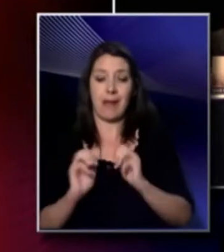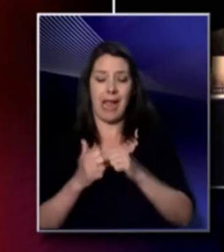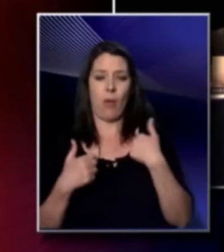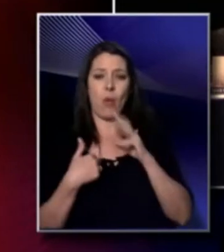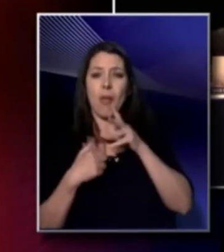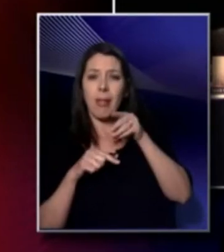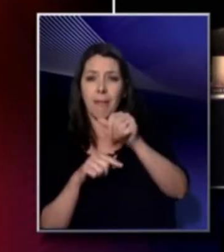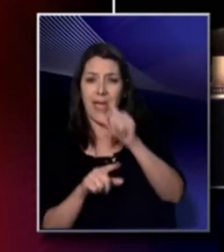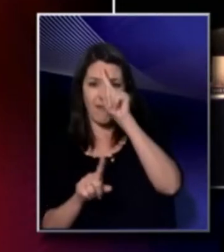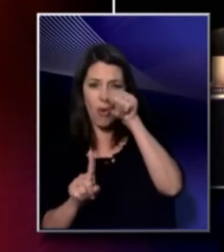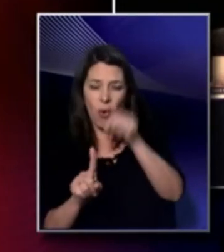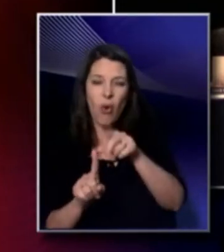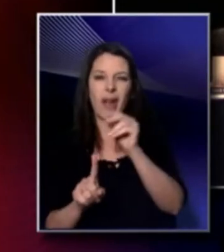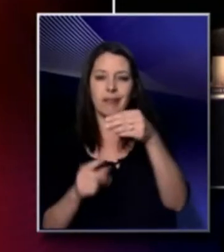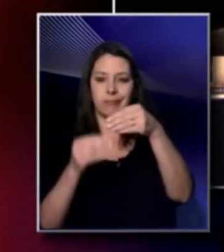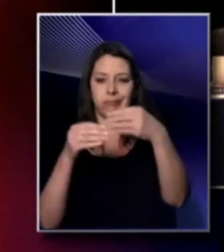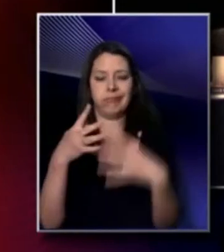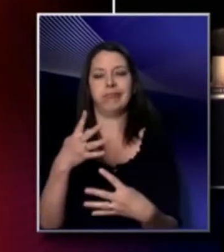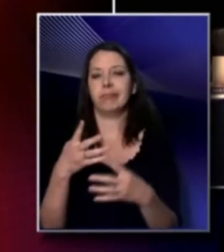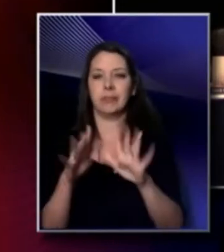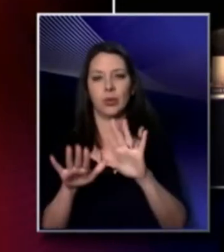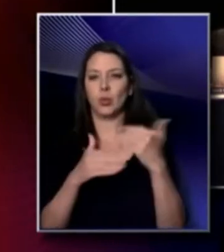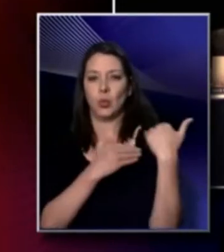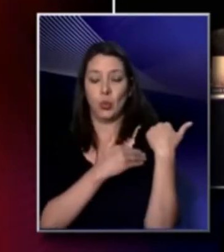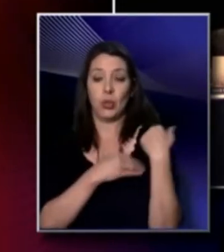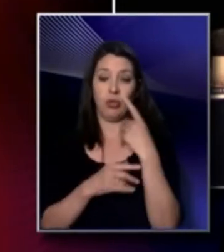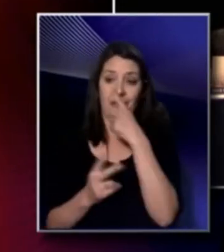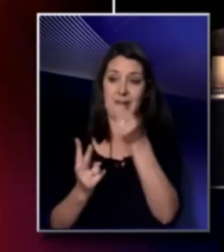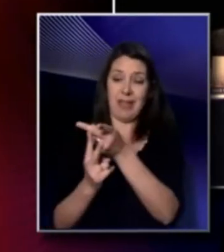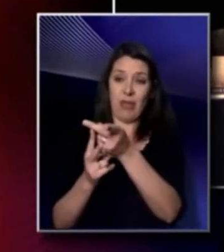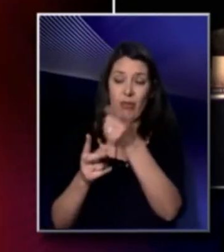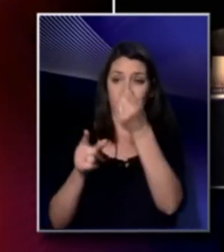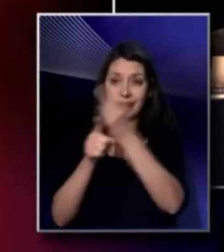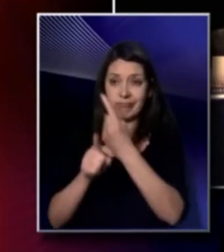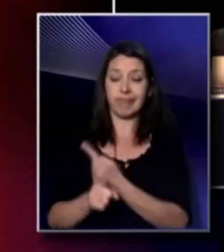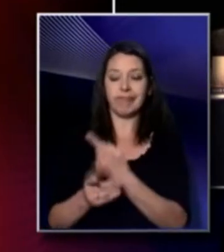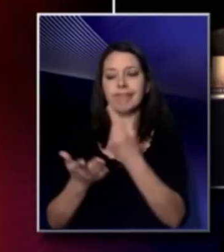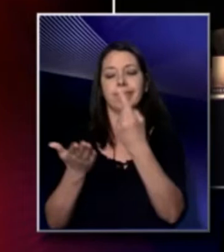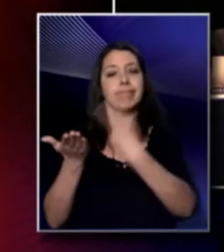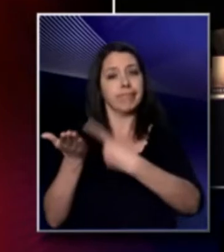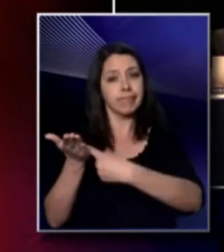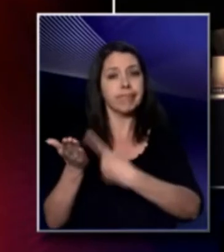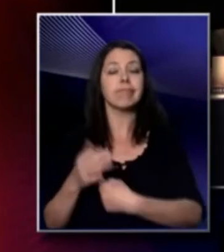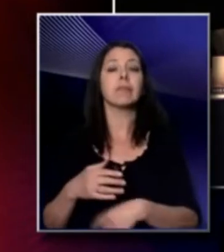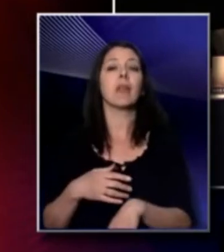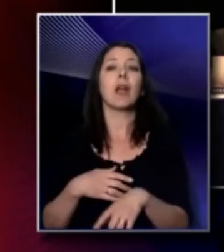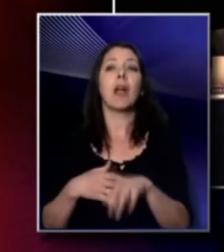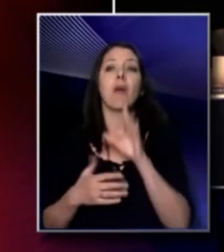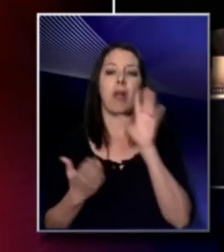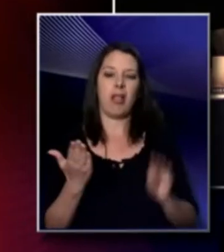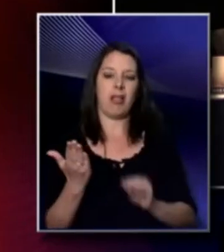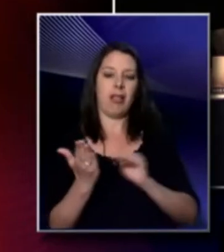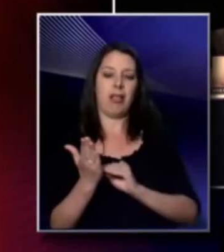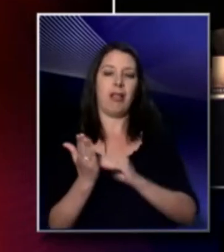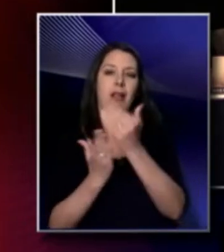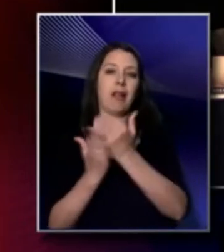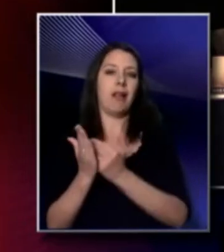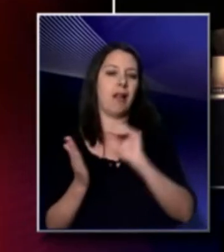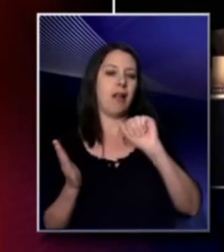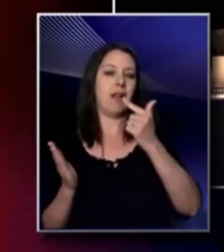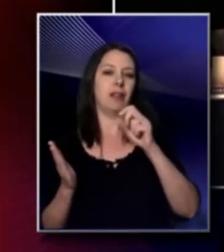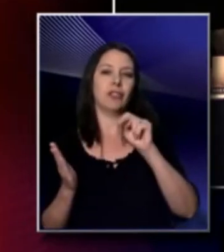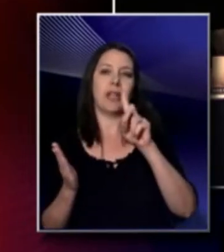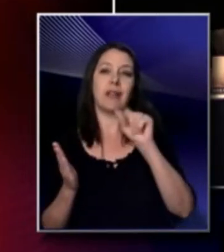et cetera, et cetera. So as far as you guys can get, then we would put on an agenda item for you guys to update us. Maybe by then you'll have an